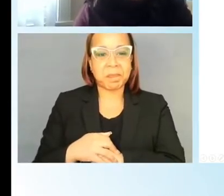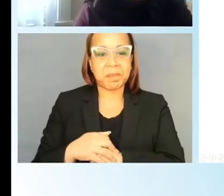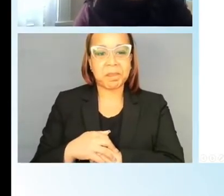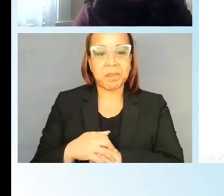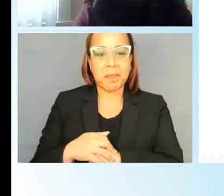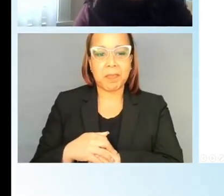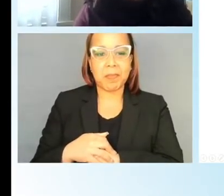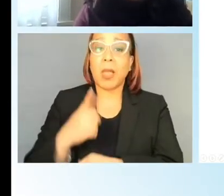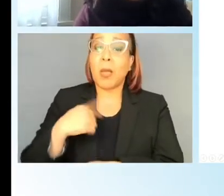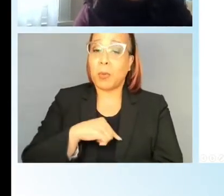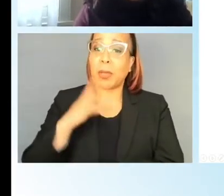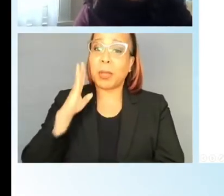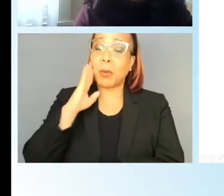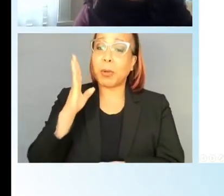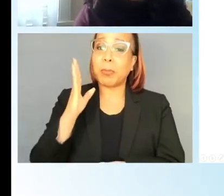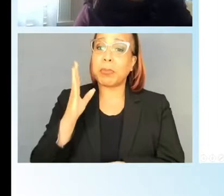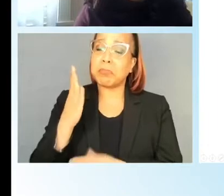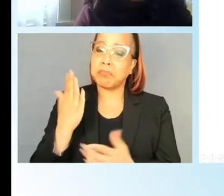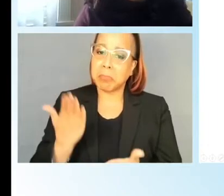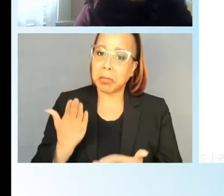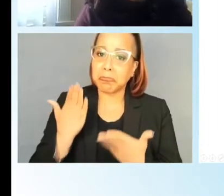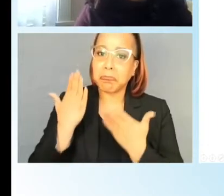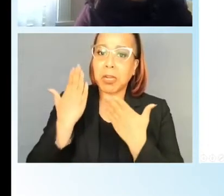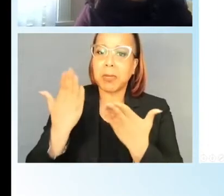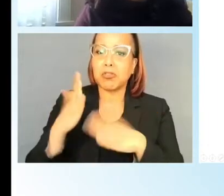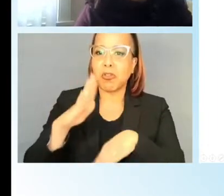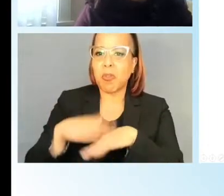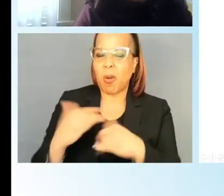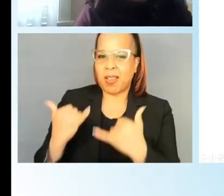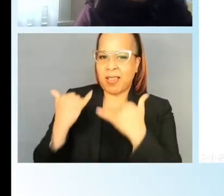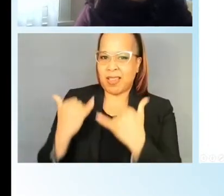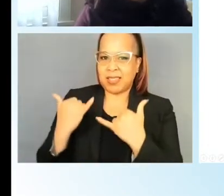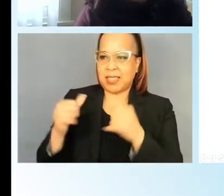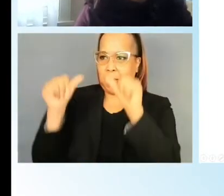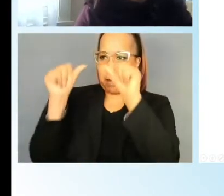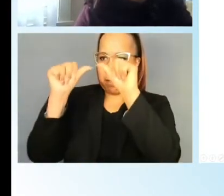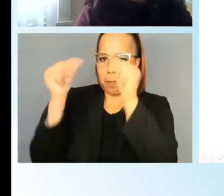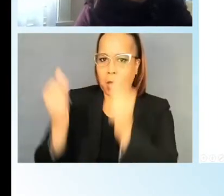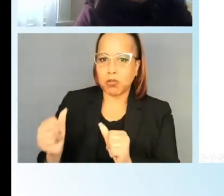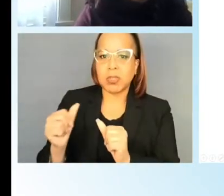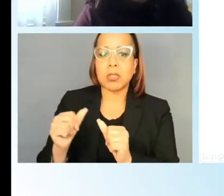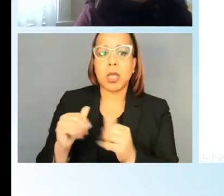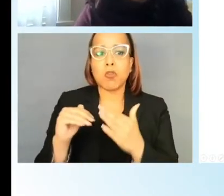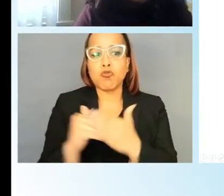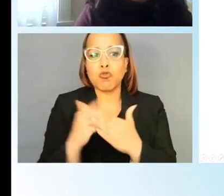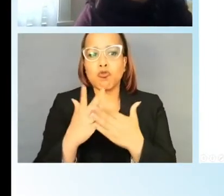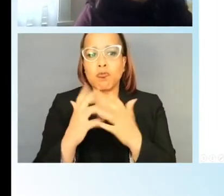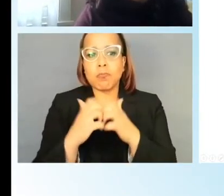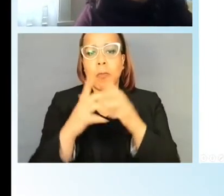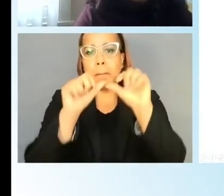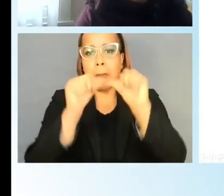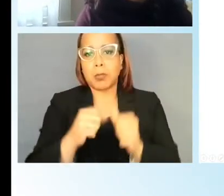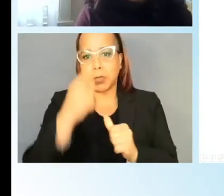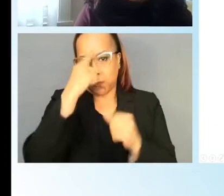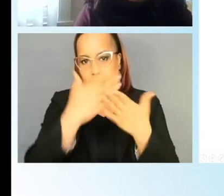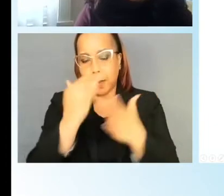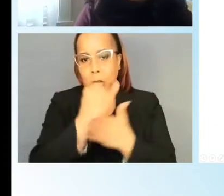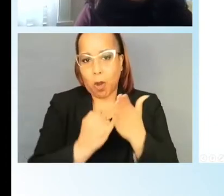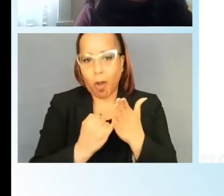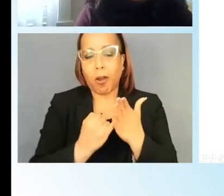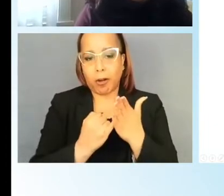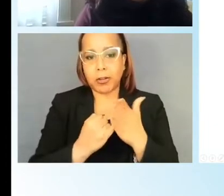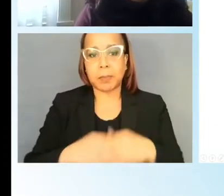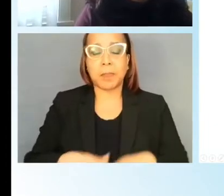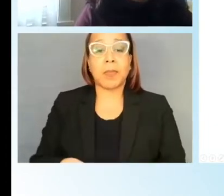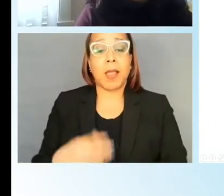We will be making recommendations on existing monuments and also any new monuments for public art that can be commissioned.